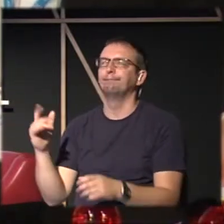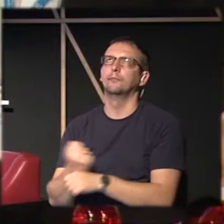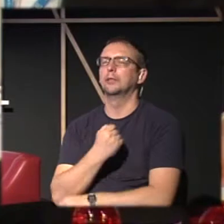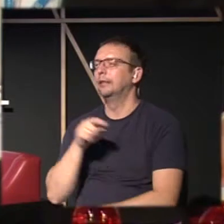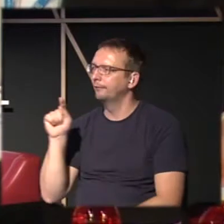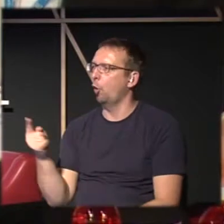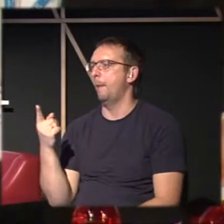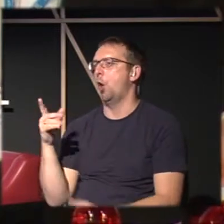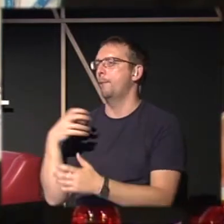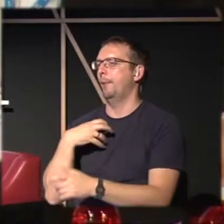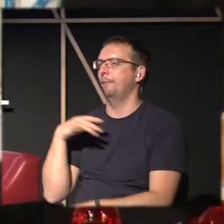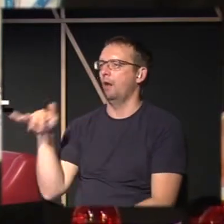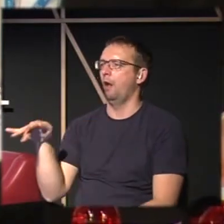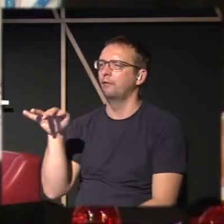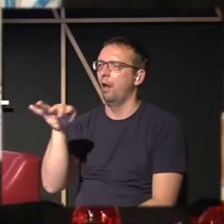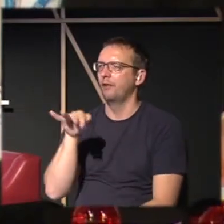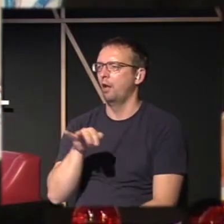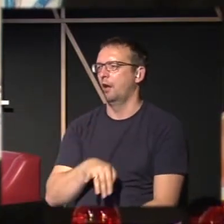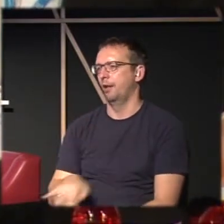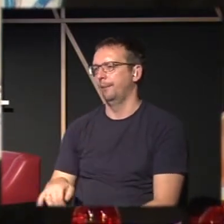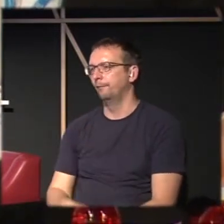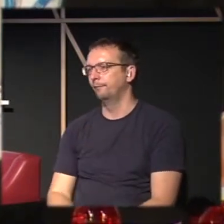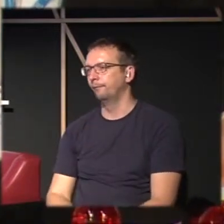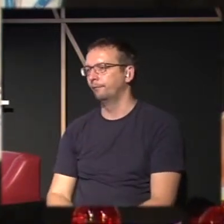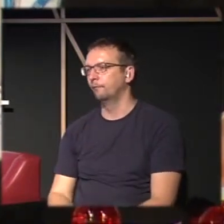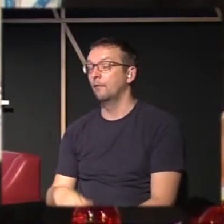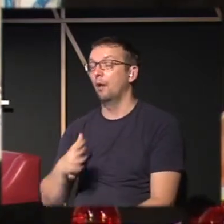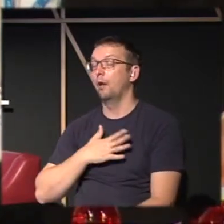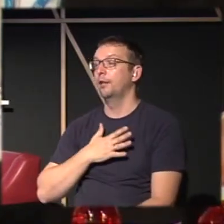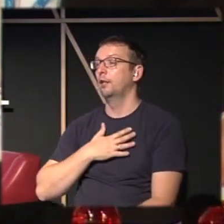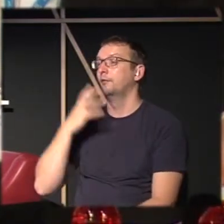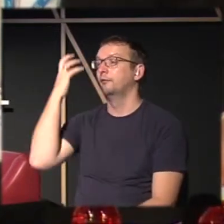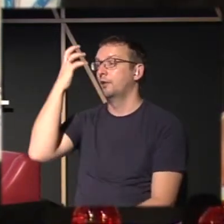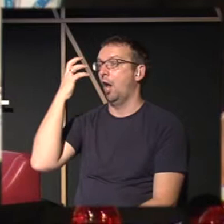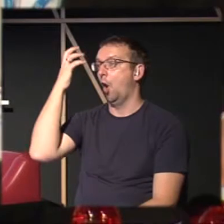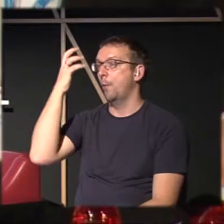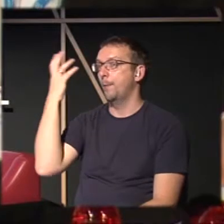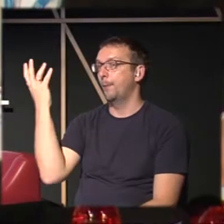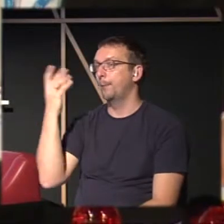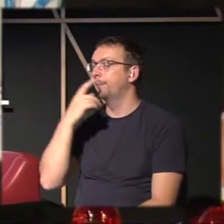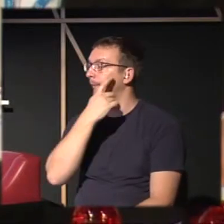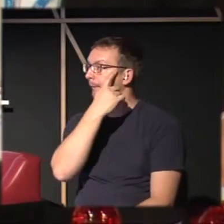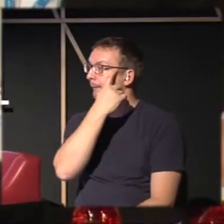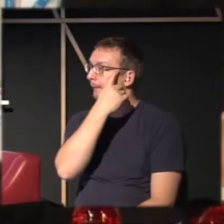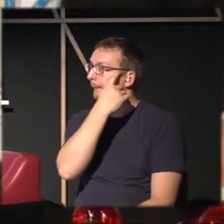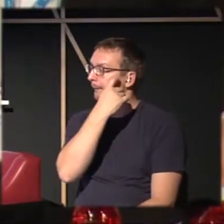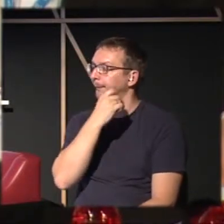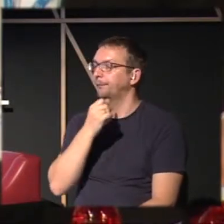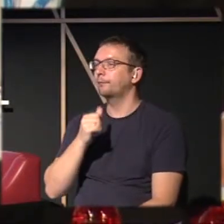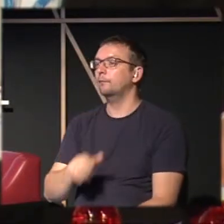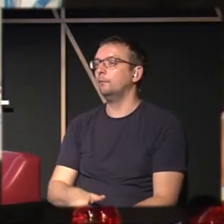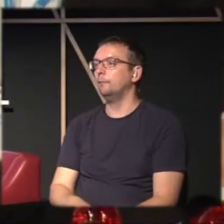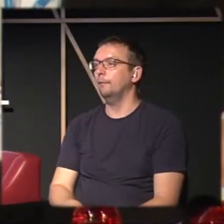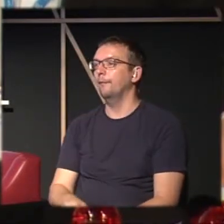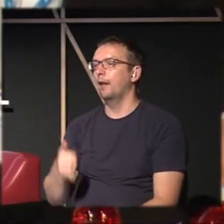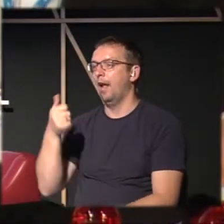fan. And he went to the pitch with the captain, and that was actually his dream. He was so inspired by this, and